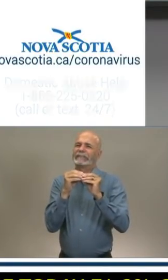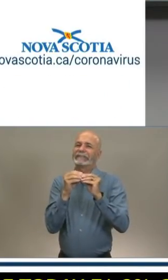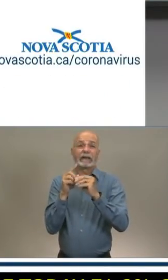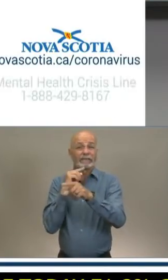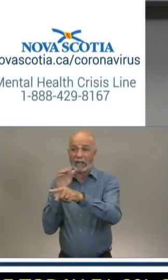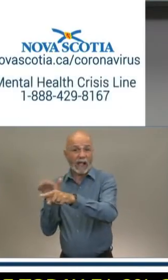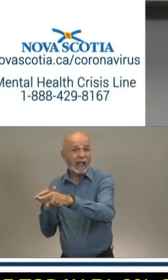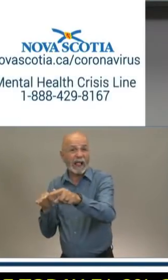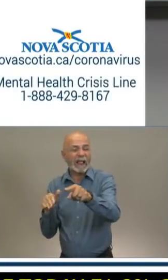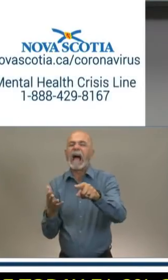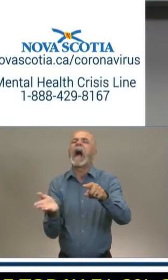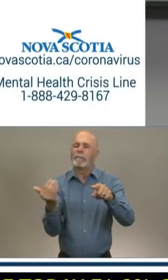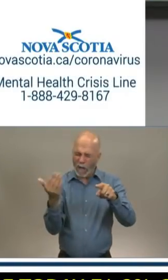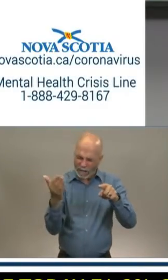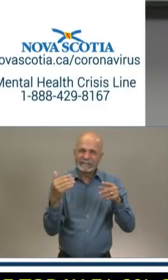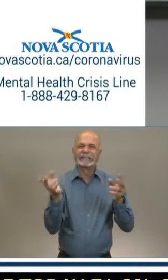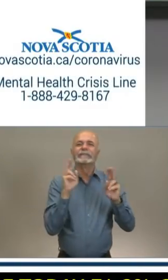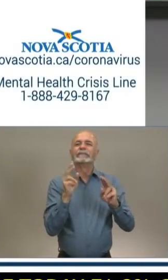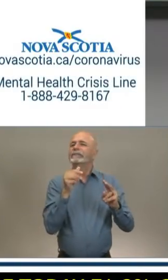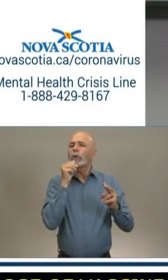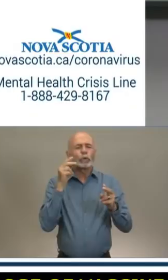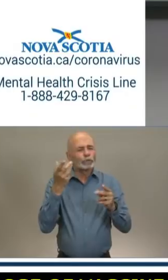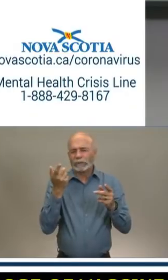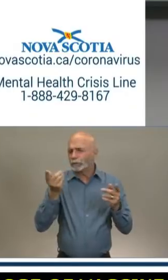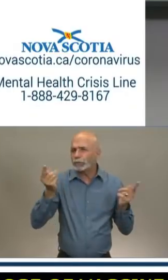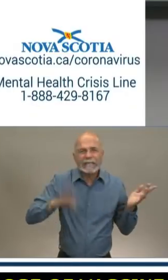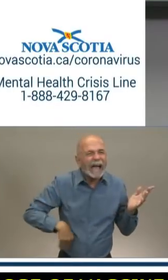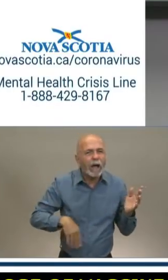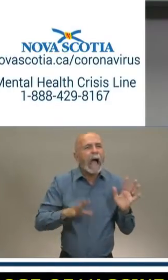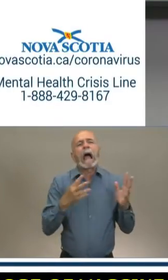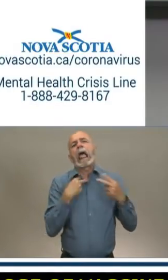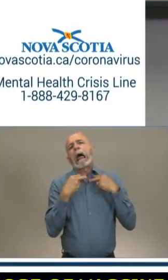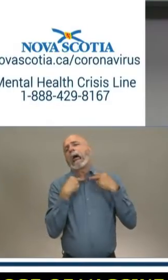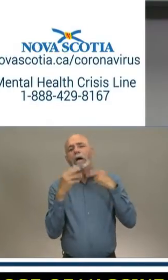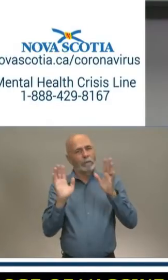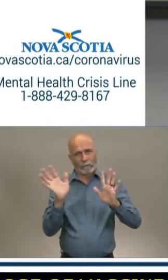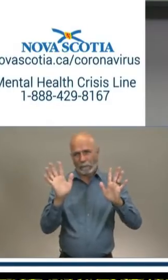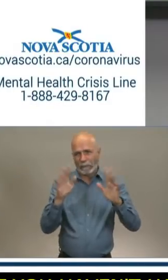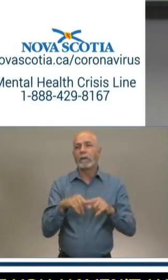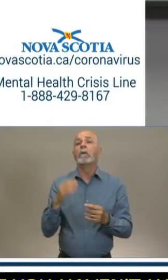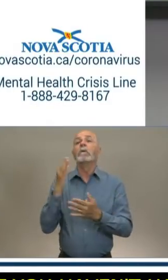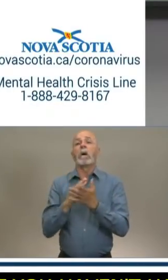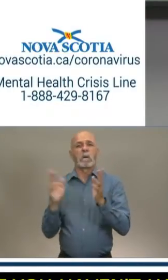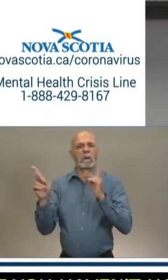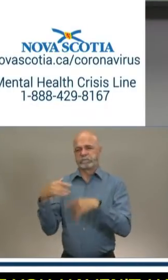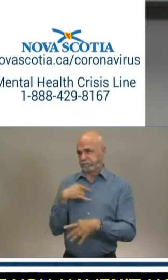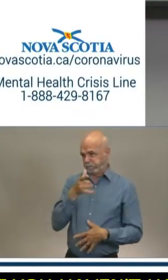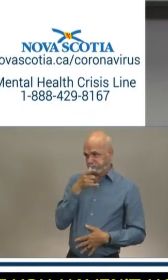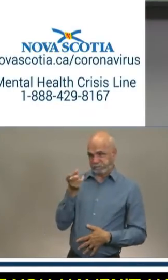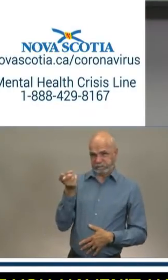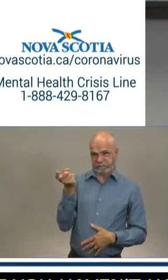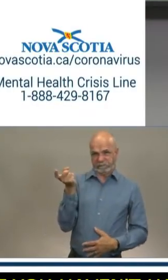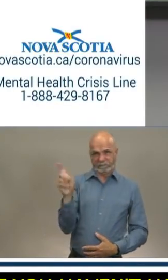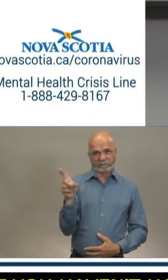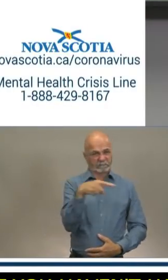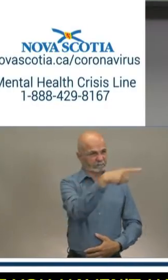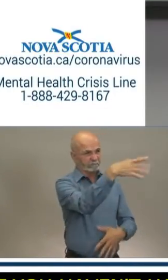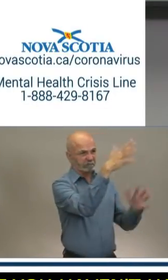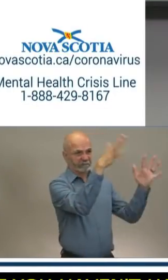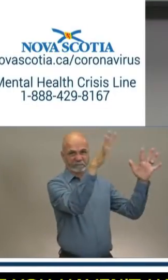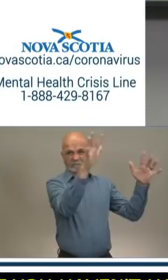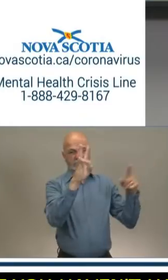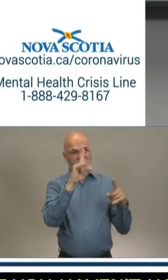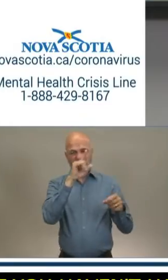too late. I'm hearing that some people feel they don't need to get the vaccine because we're almost at 75%.